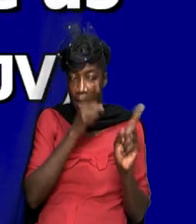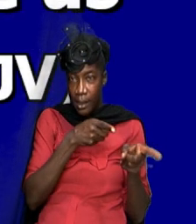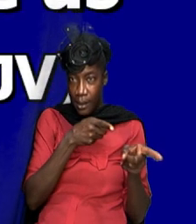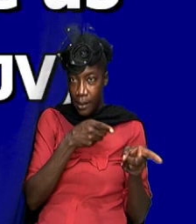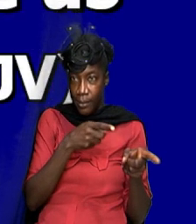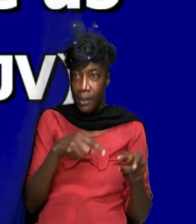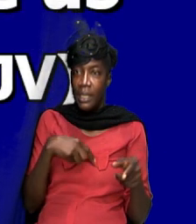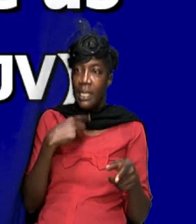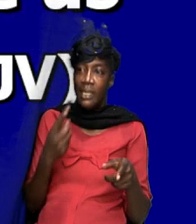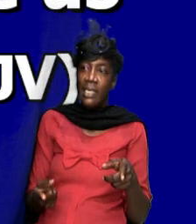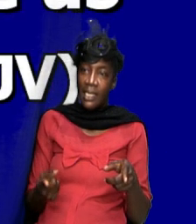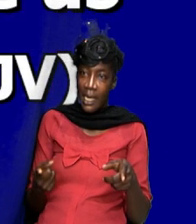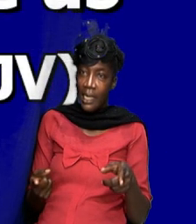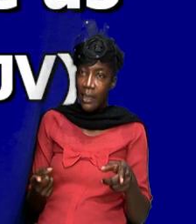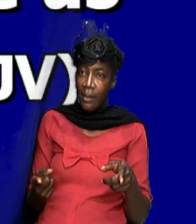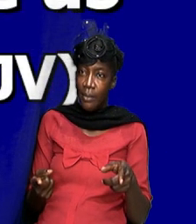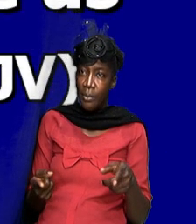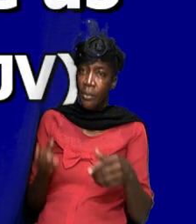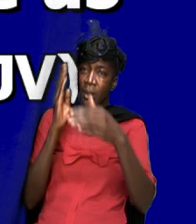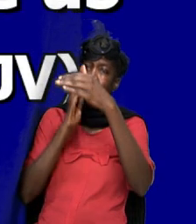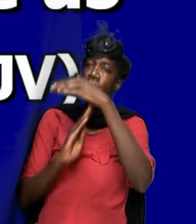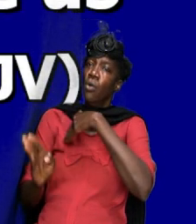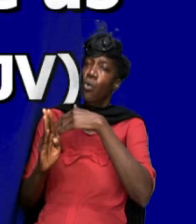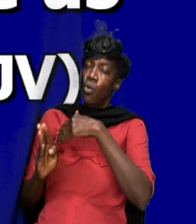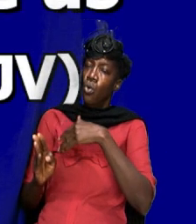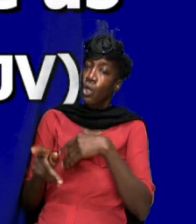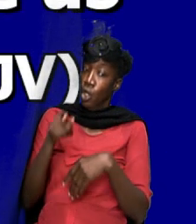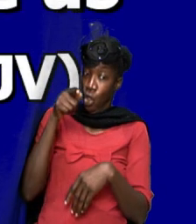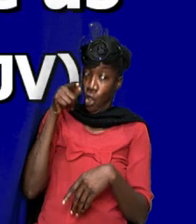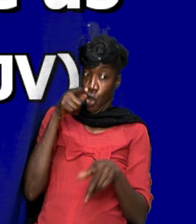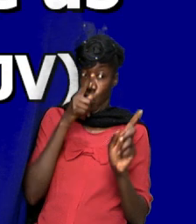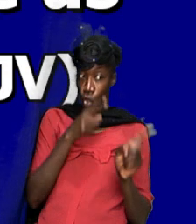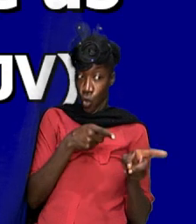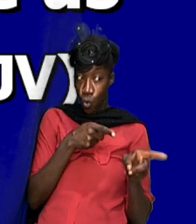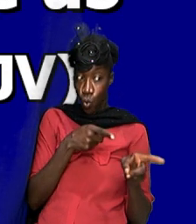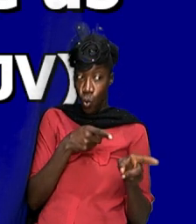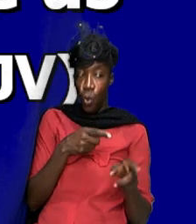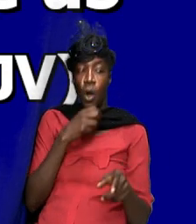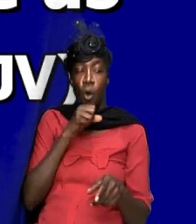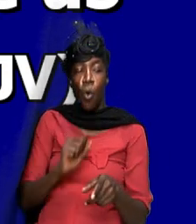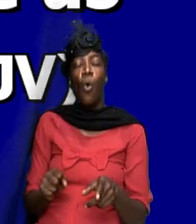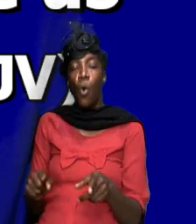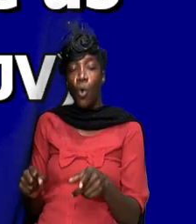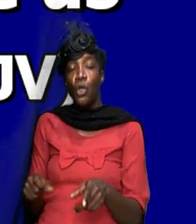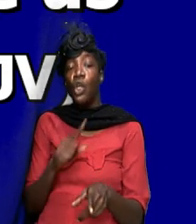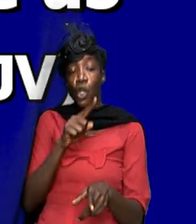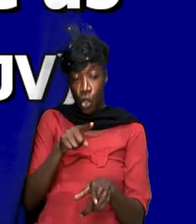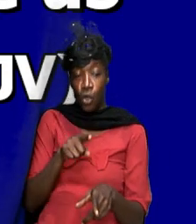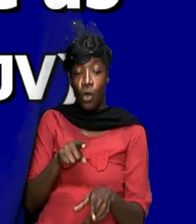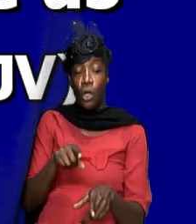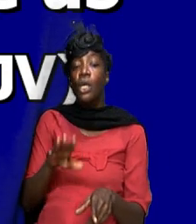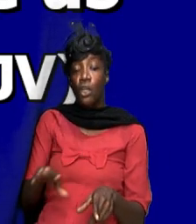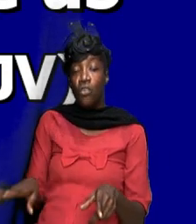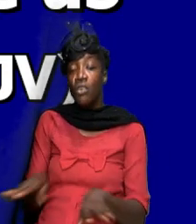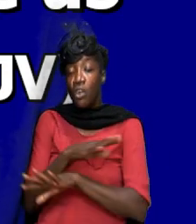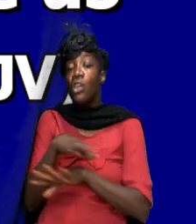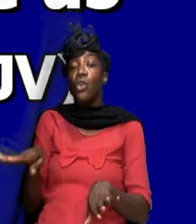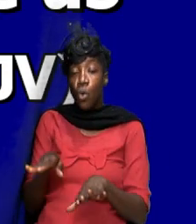and said unto him, behold, thou art old, and thy sons walk not in thy